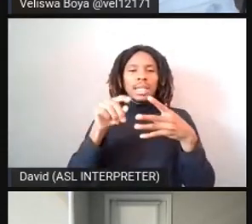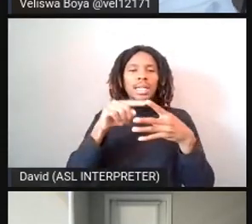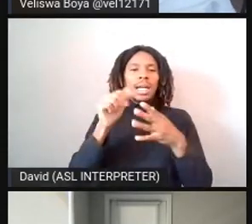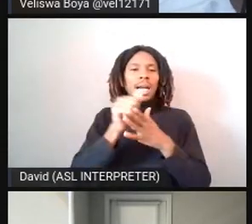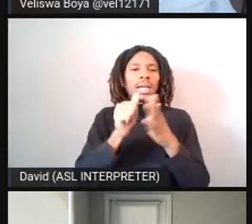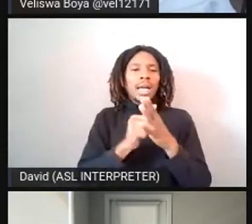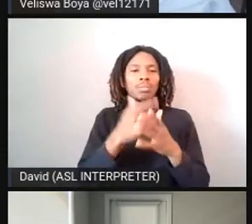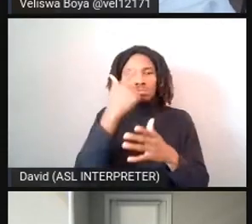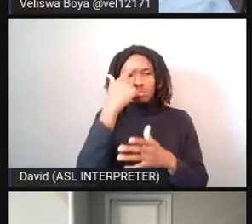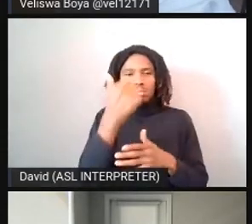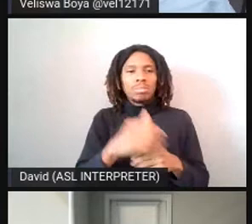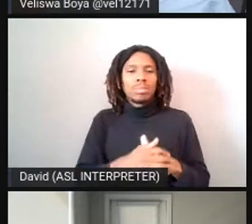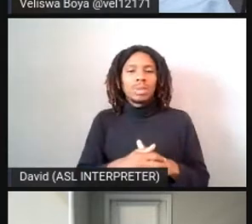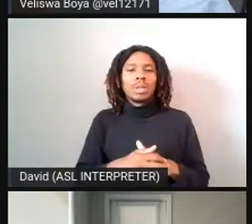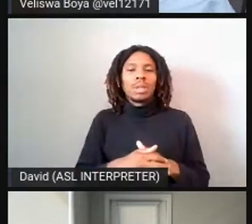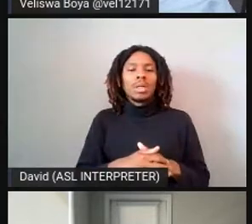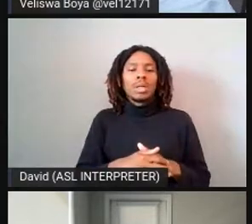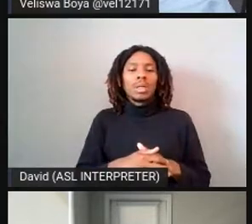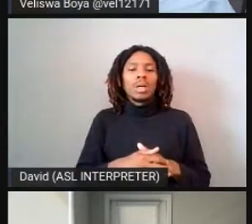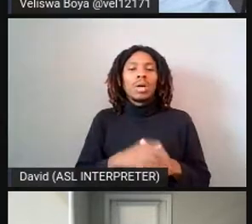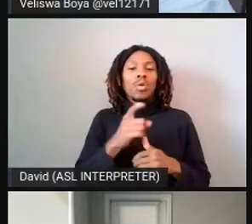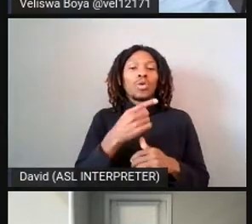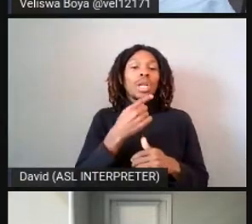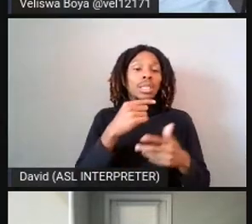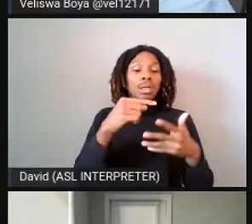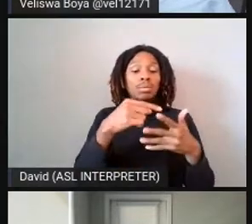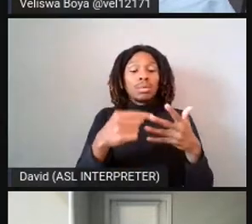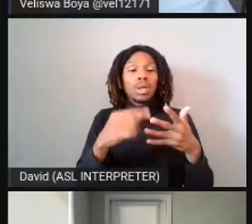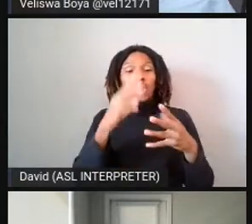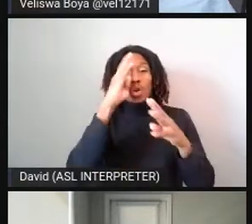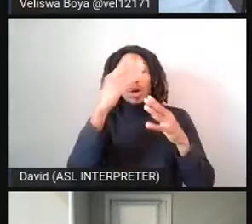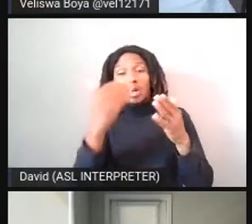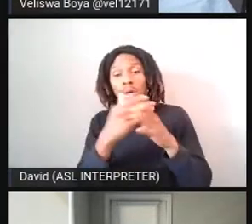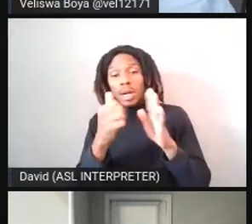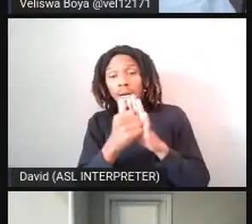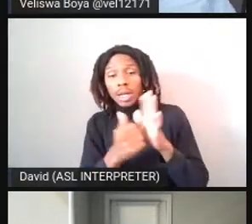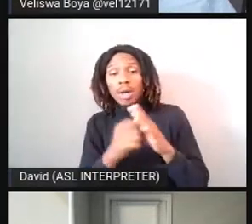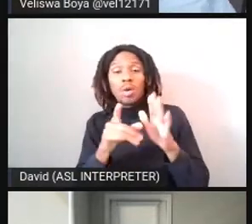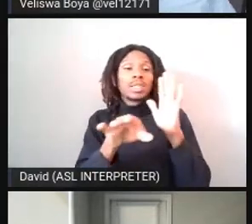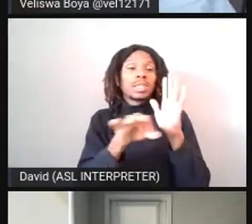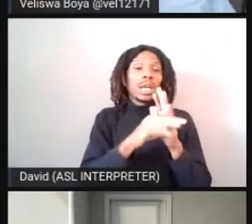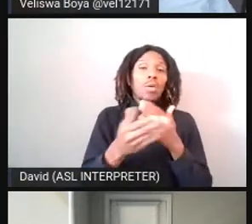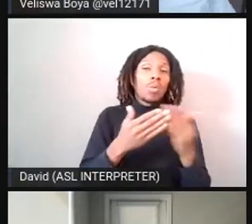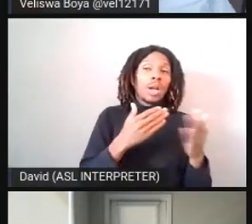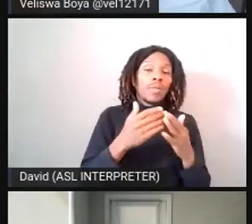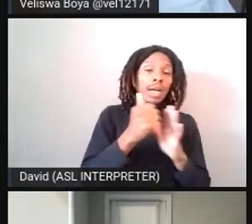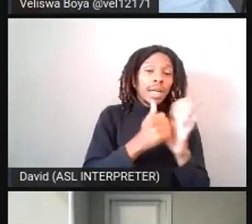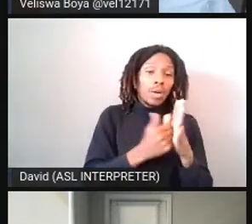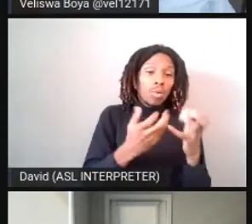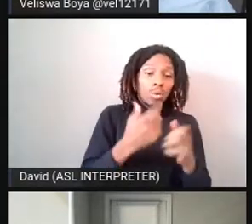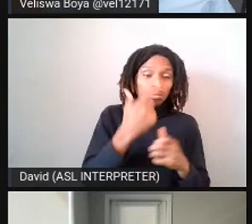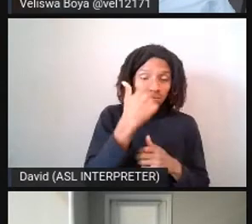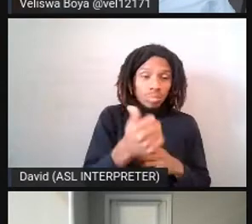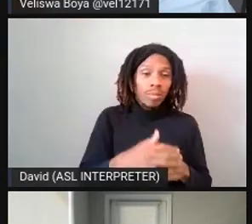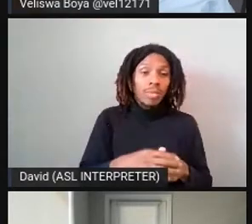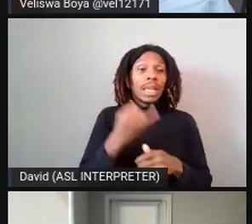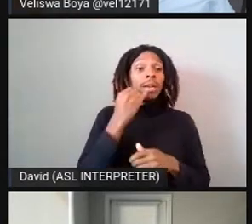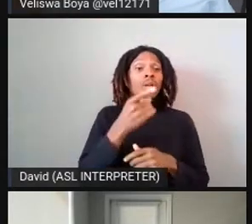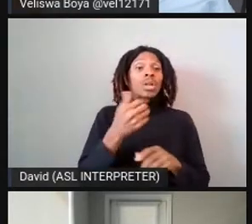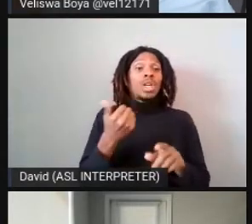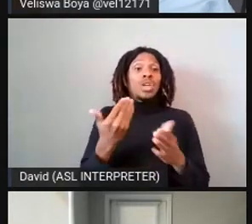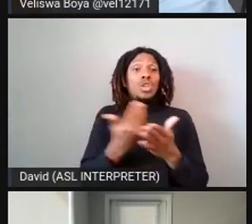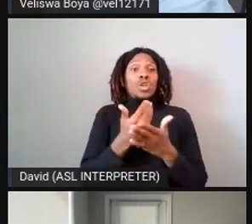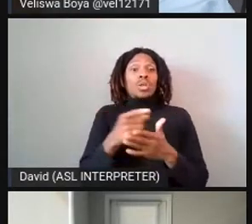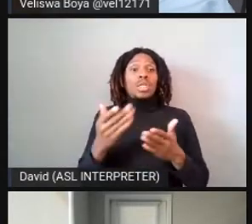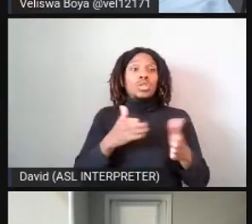want, or you can say create a new account, or you can select the account you want. And if you are new to the